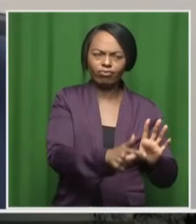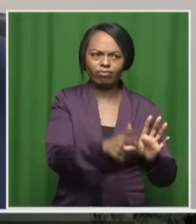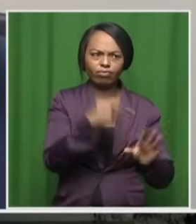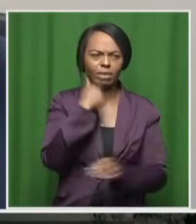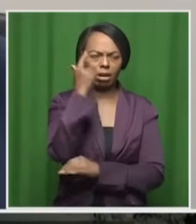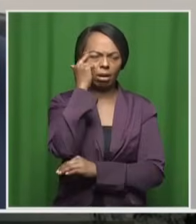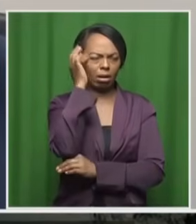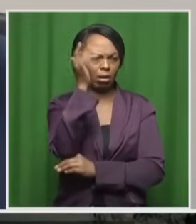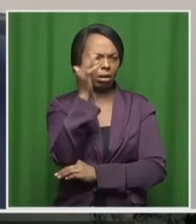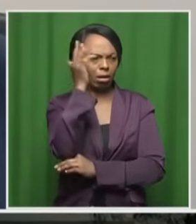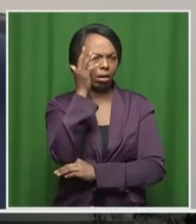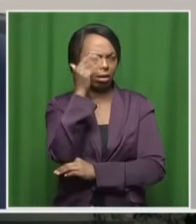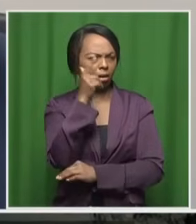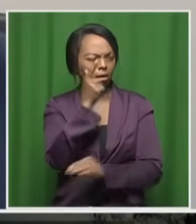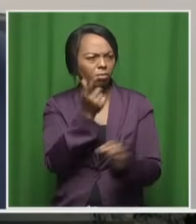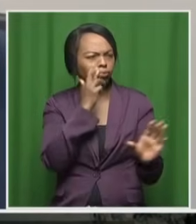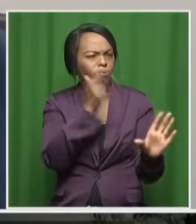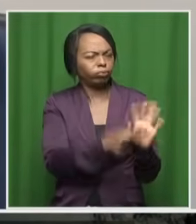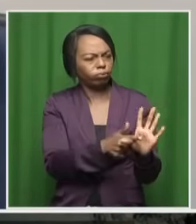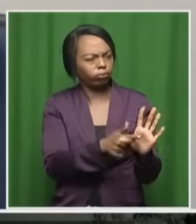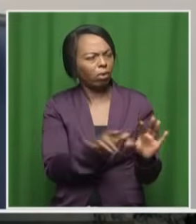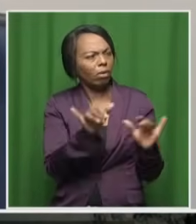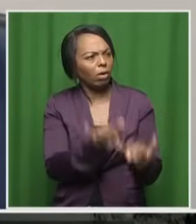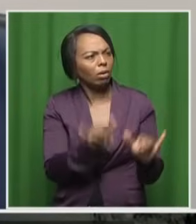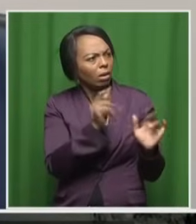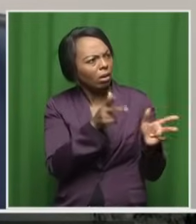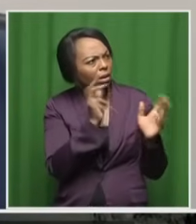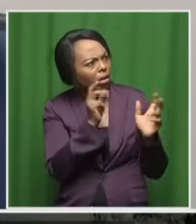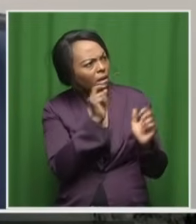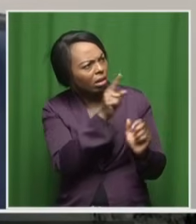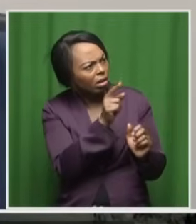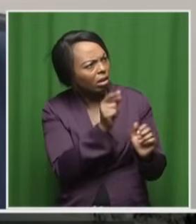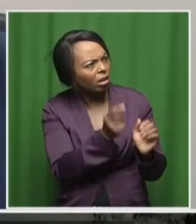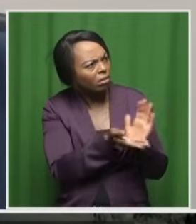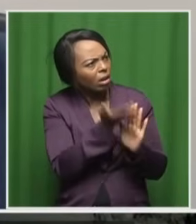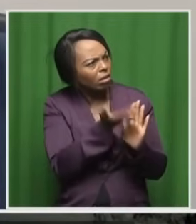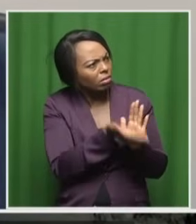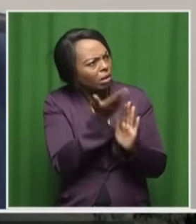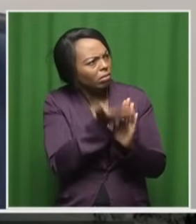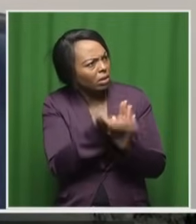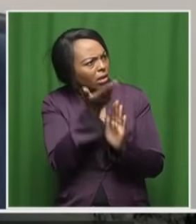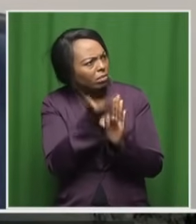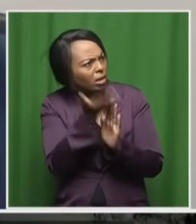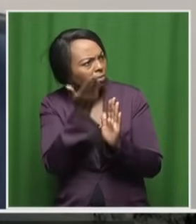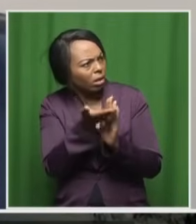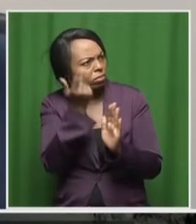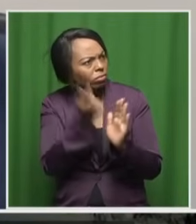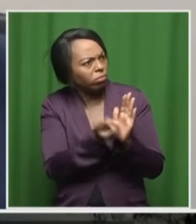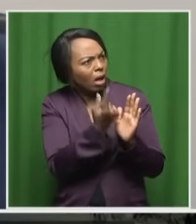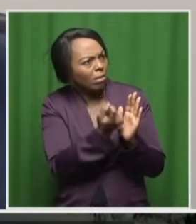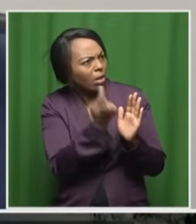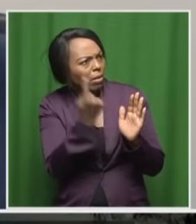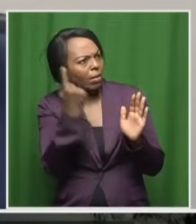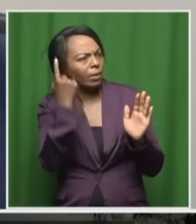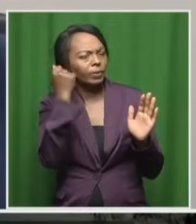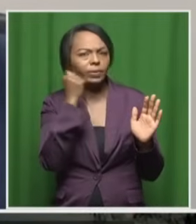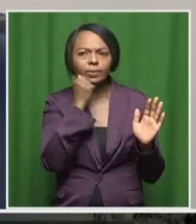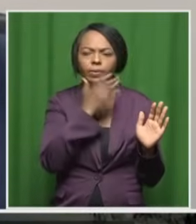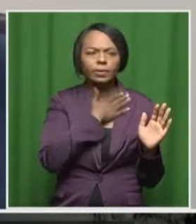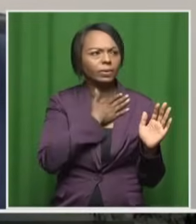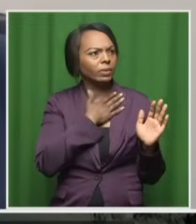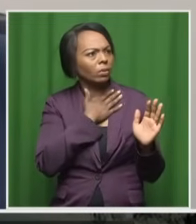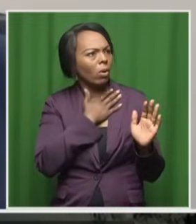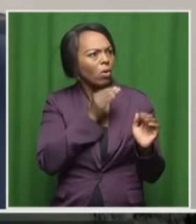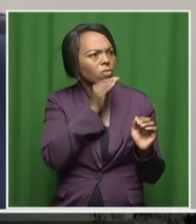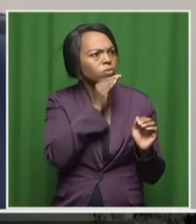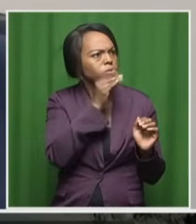as it was being filled up. And I was watching this price just tick higher and higher and higher, and realizing I wasn't winning